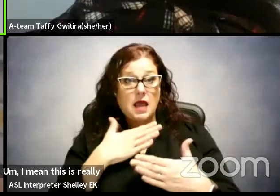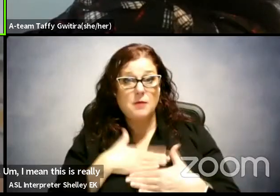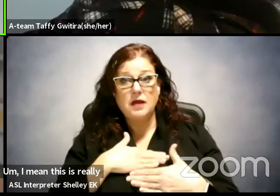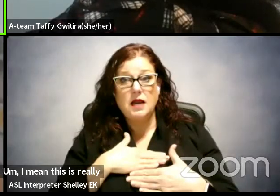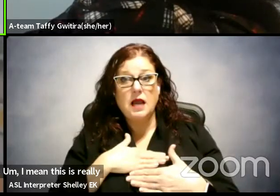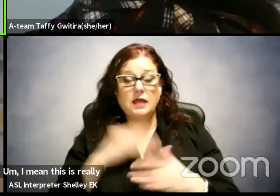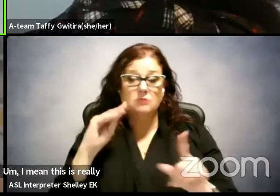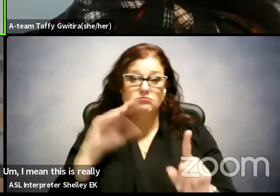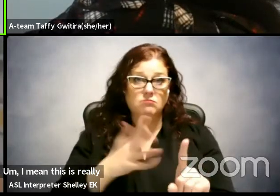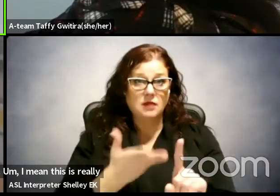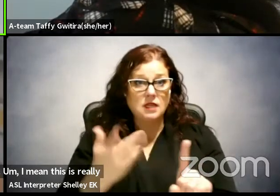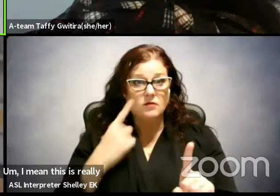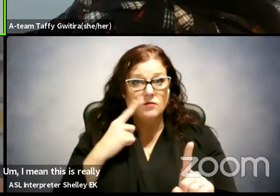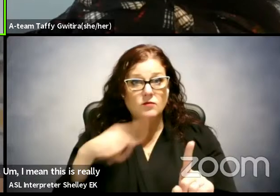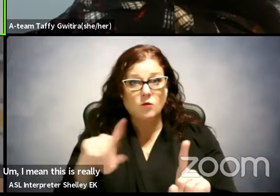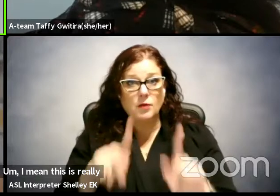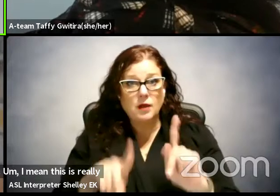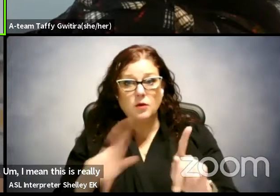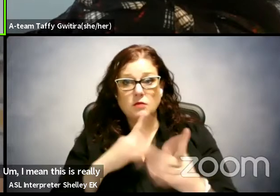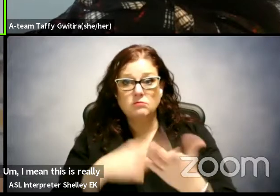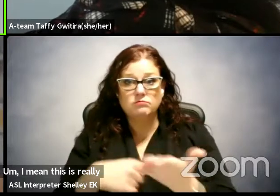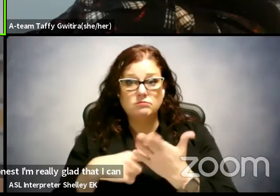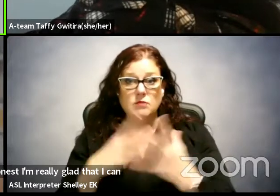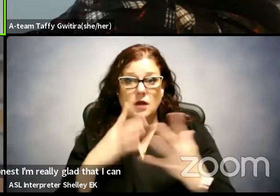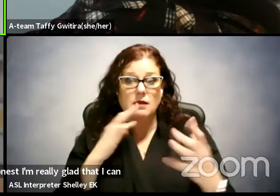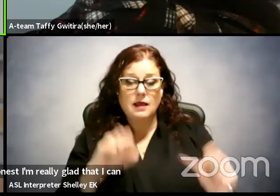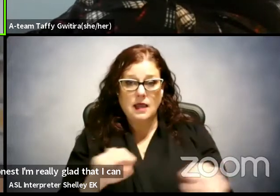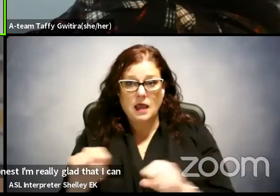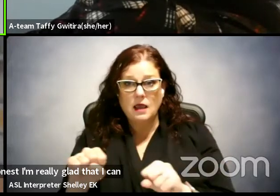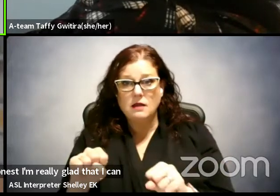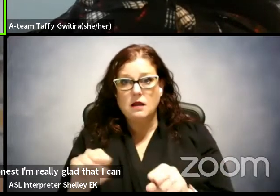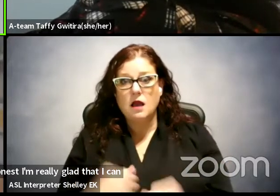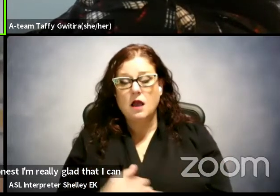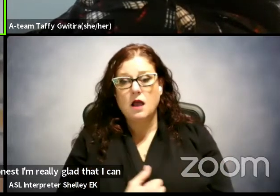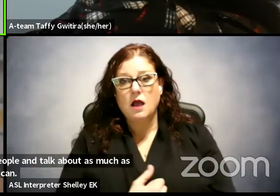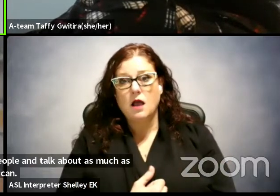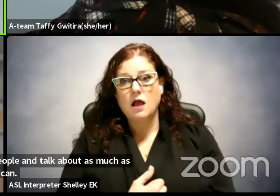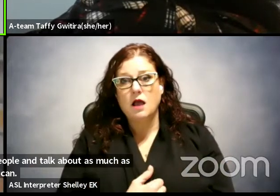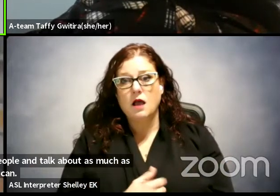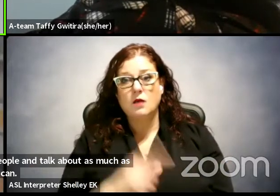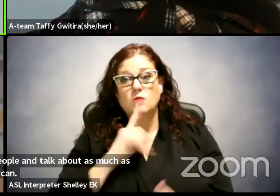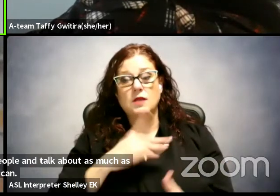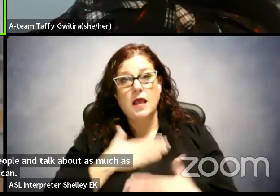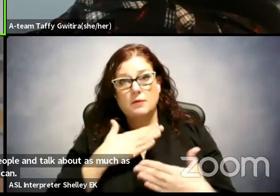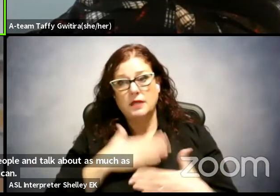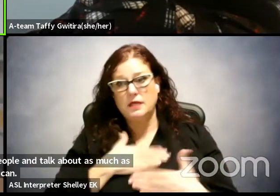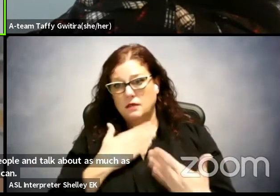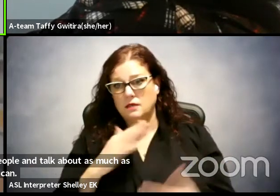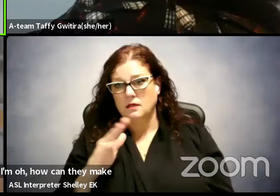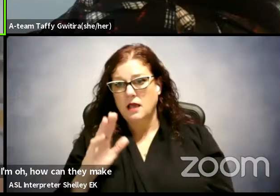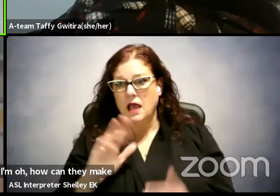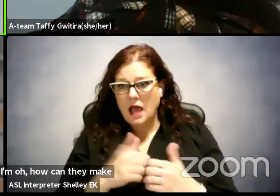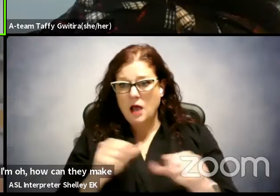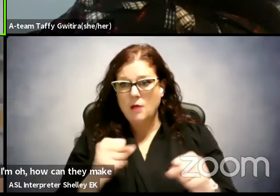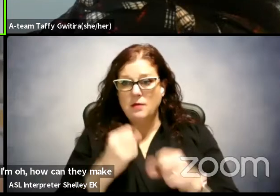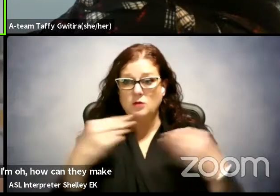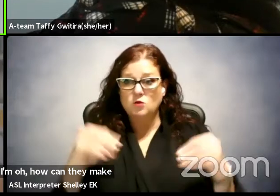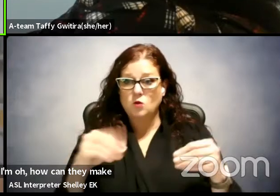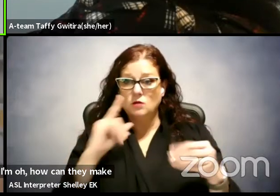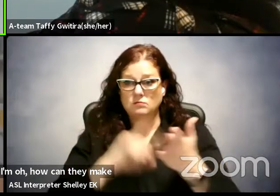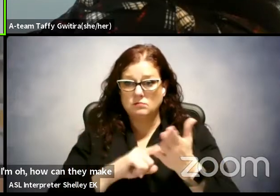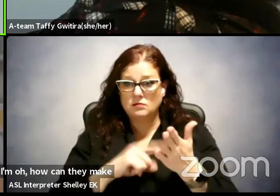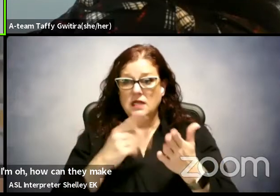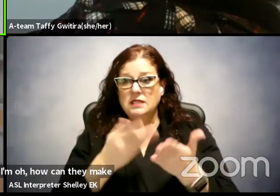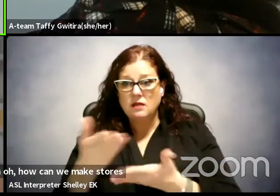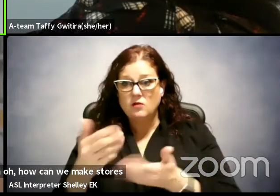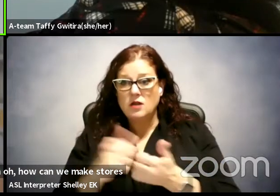these things for people and talk about it as much as I can. But I'm really happy. How can we make stores realize that delivery is not